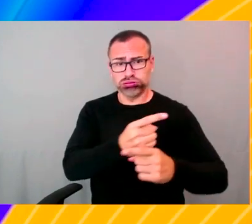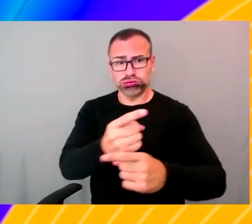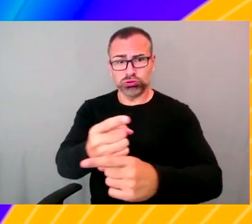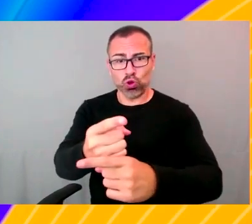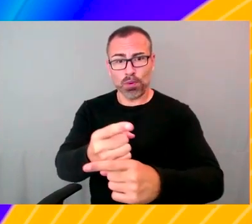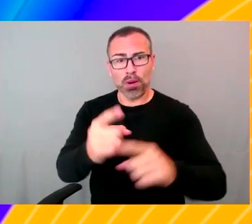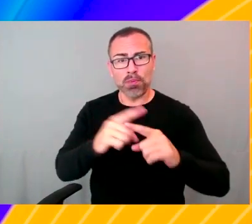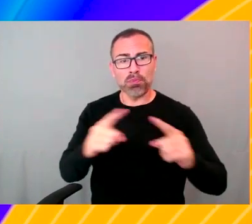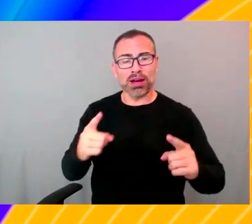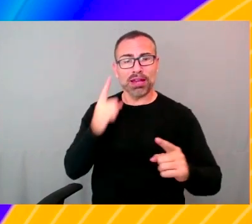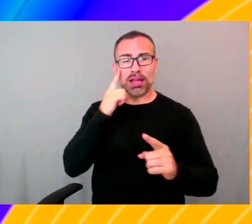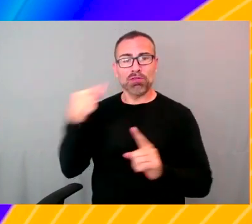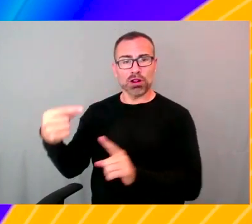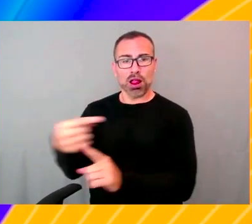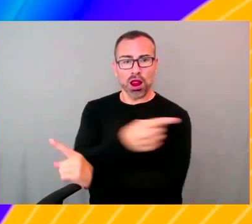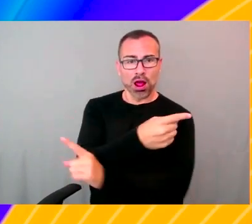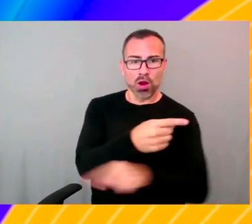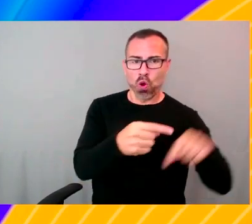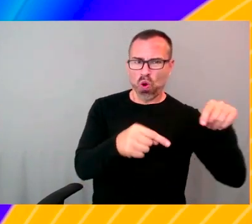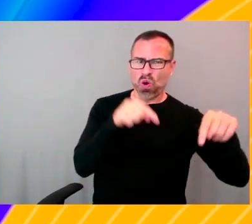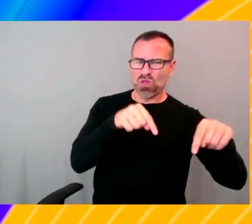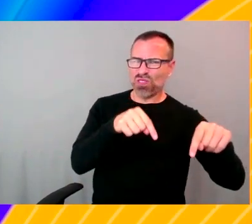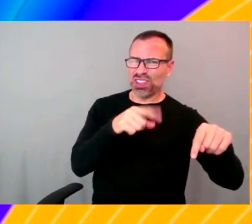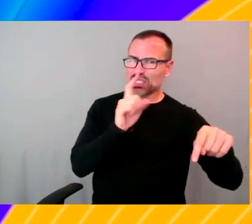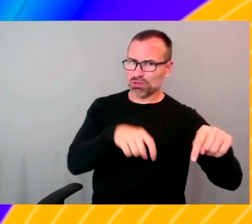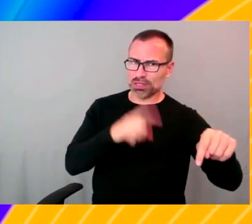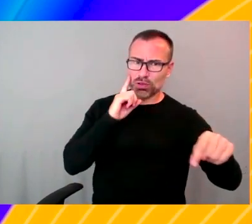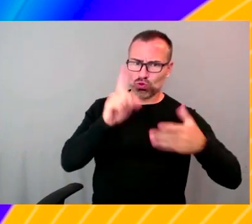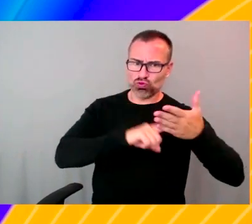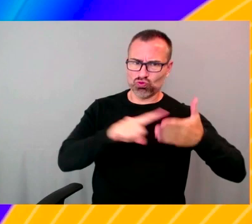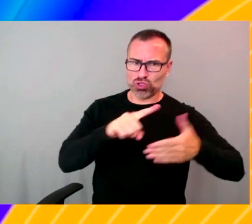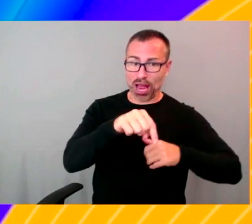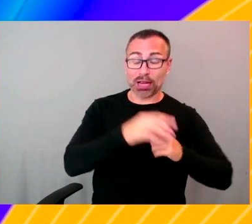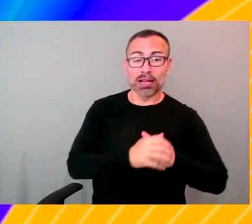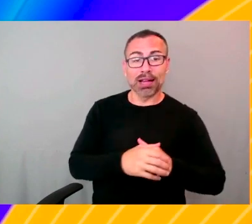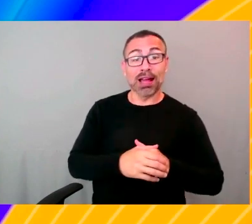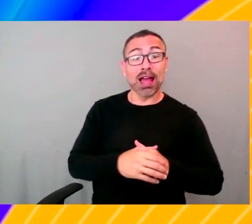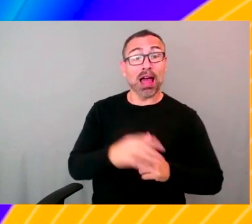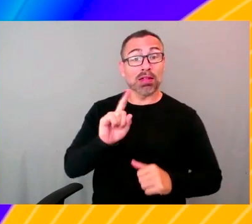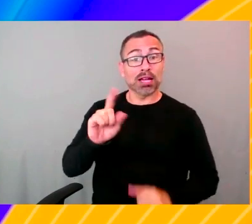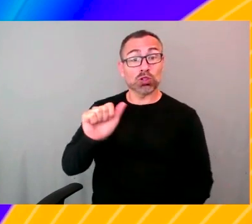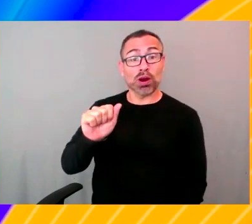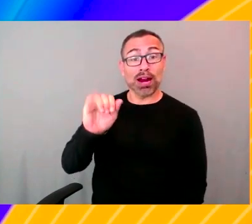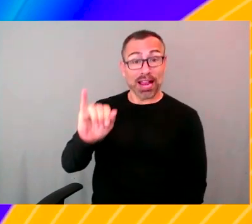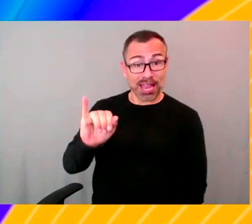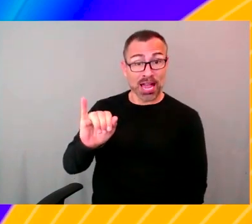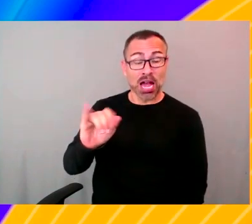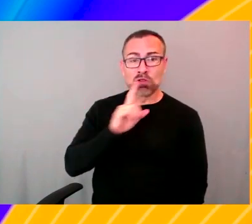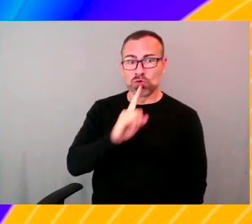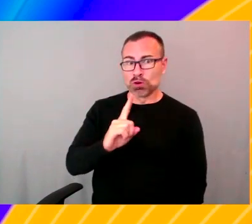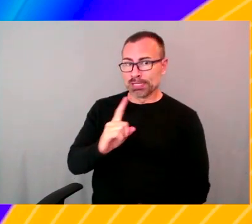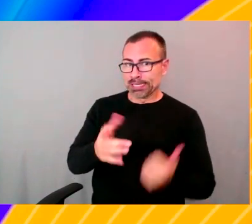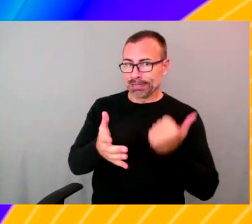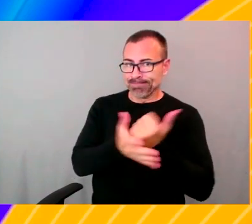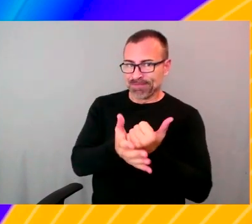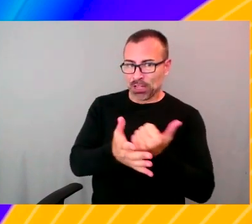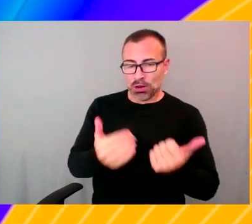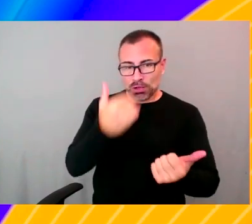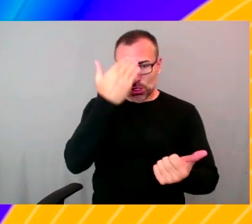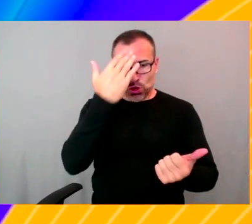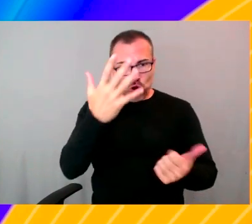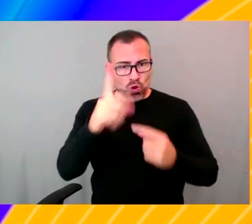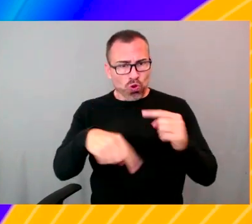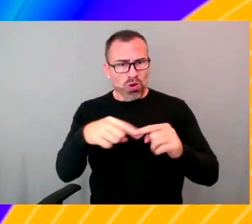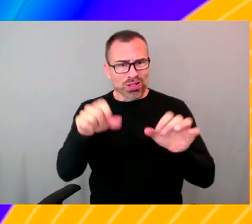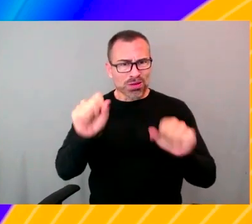your machine. So this is where AI/ML really helps you really pinpoint when you could have a downtime instead of just